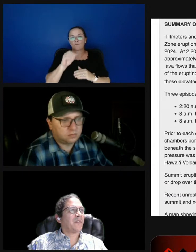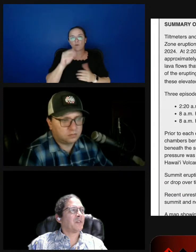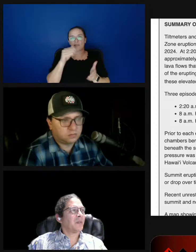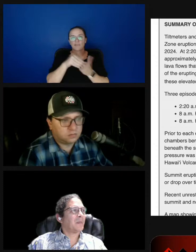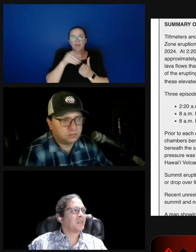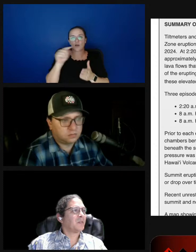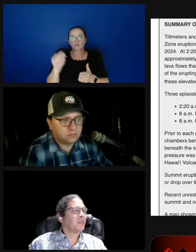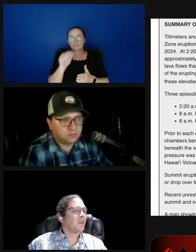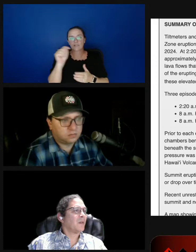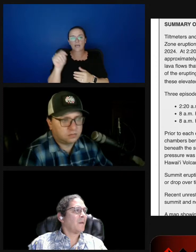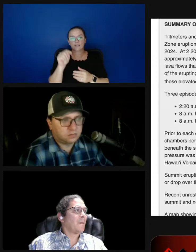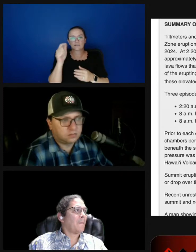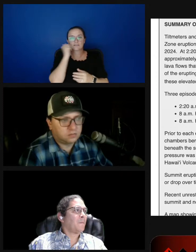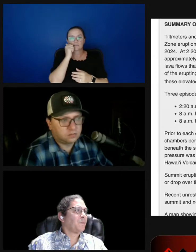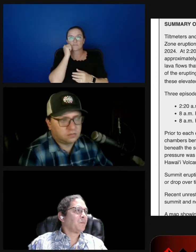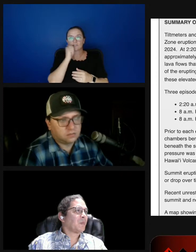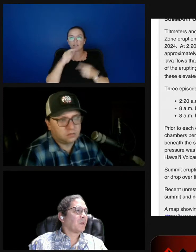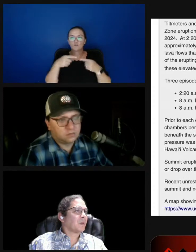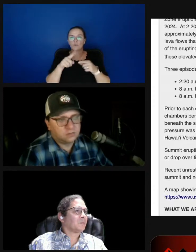during that first episode.